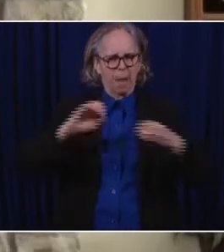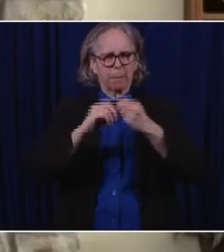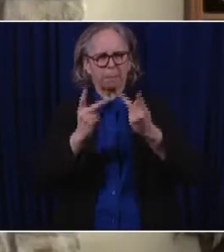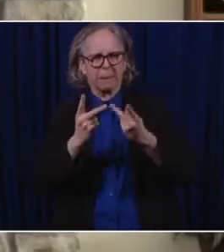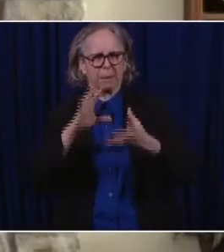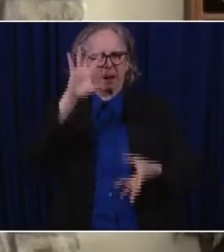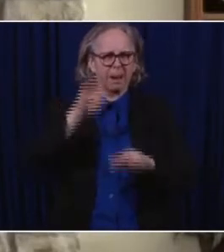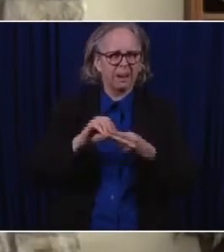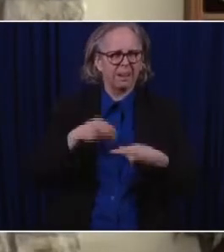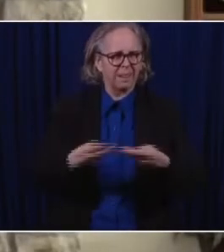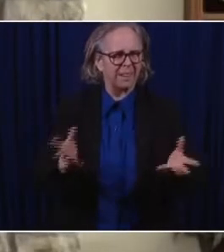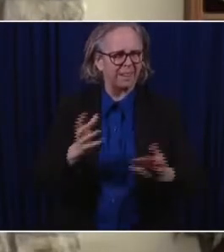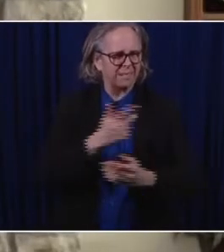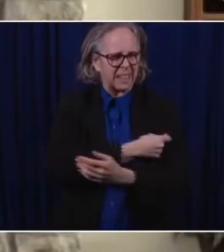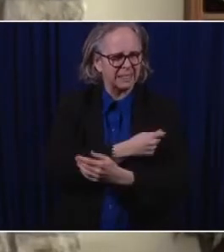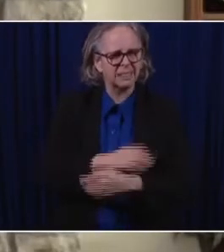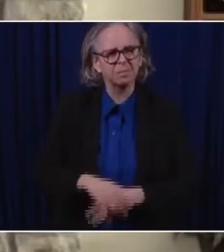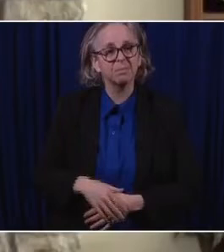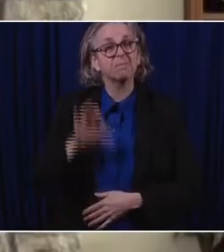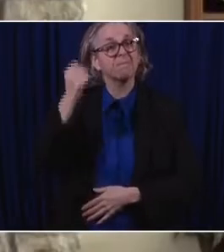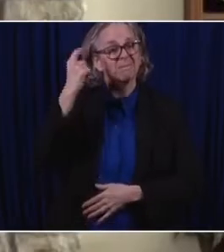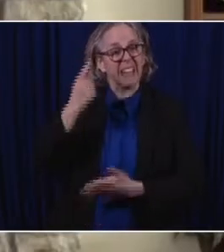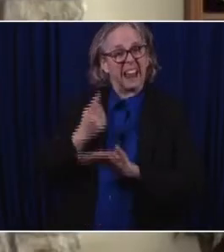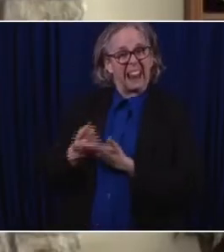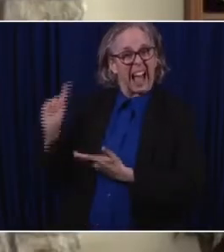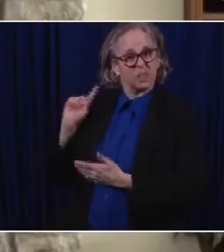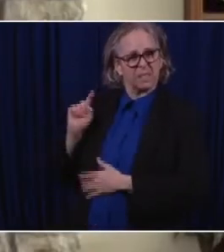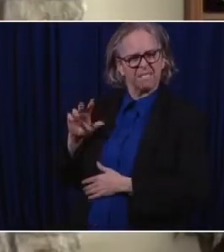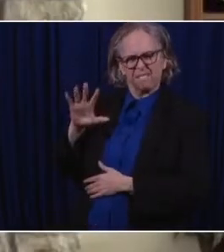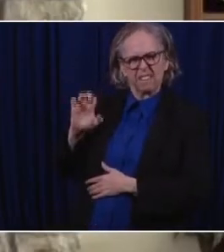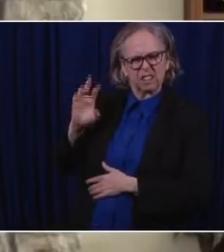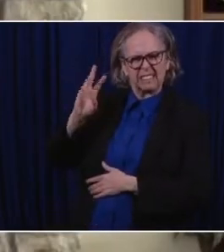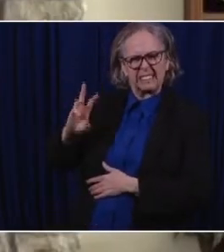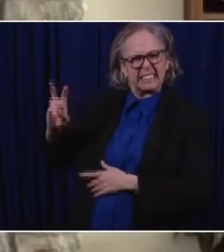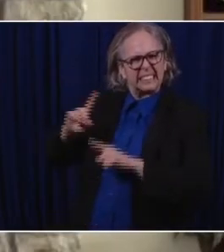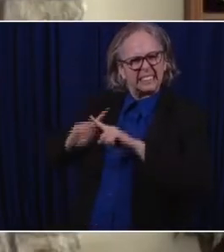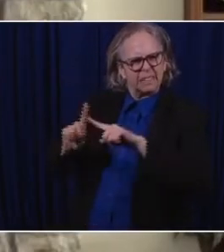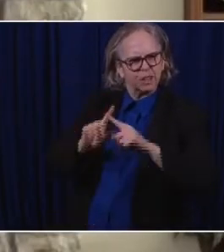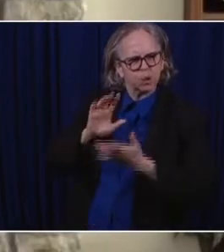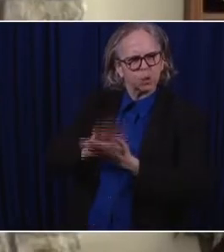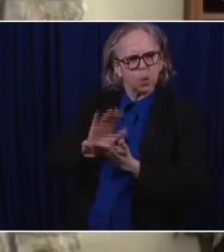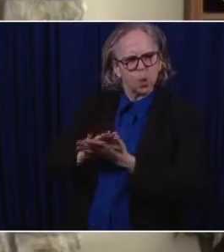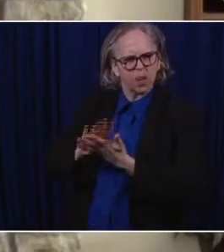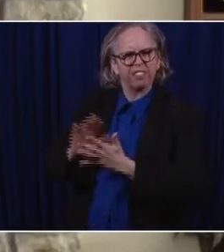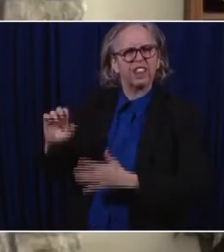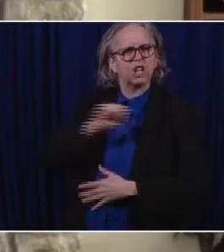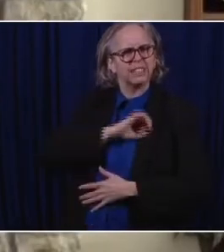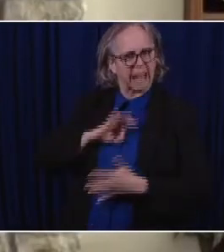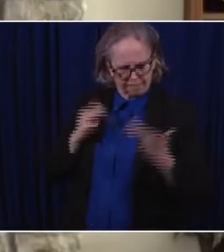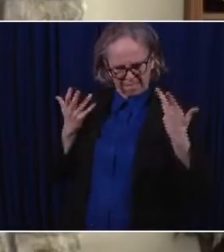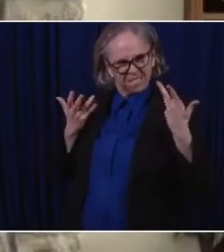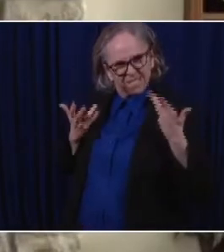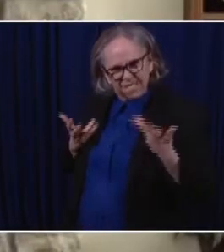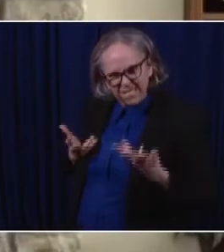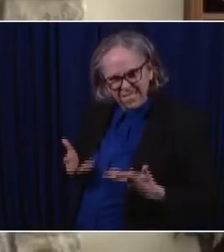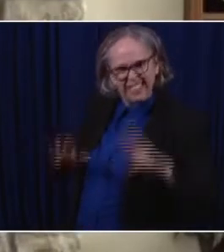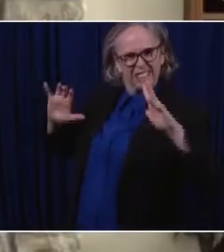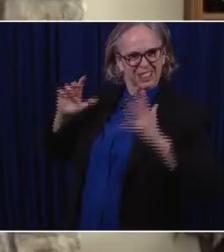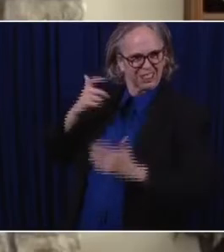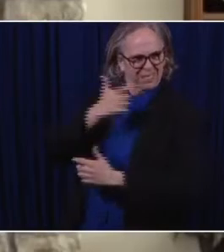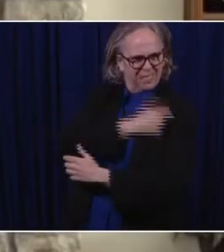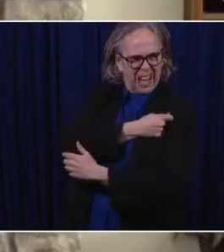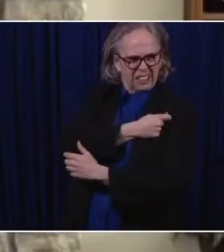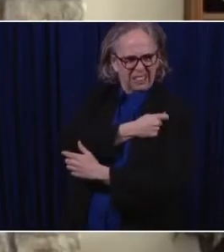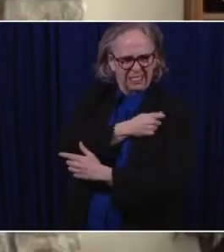staff vaccinated. And at the end of this week, more than 1,300 schools will have had teachers